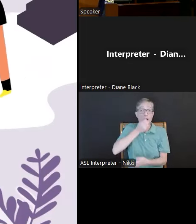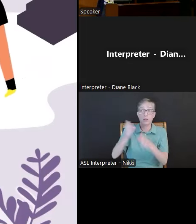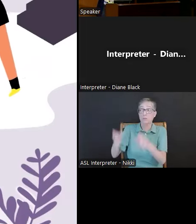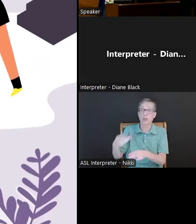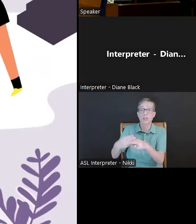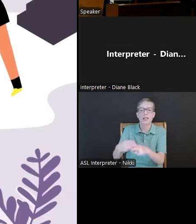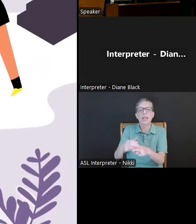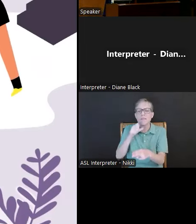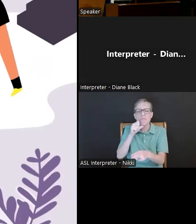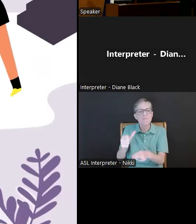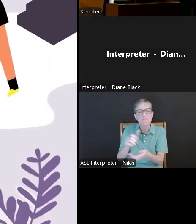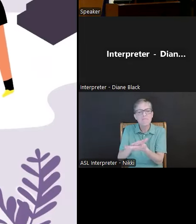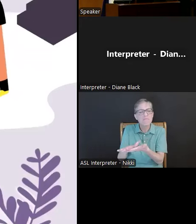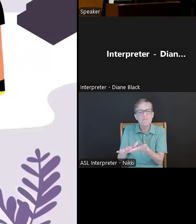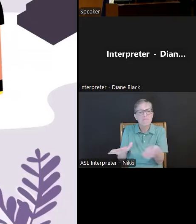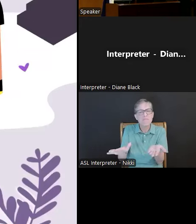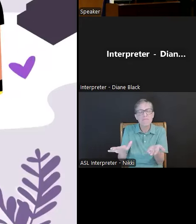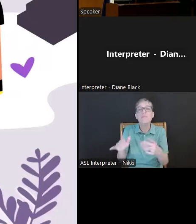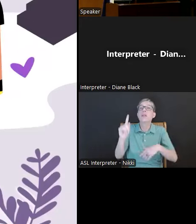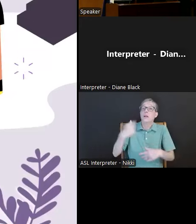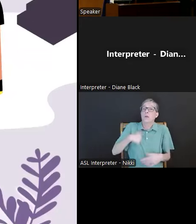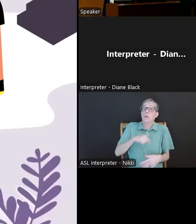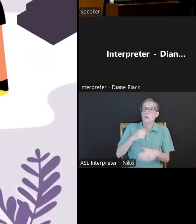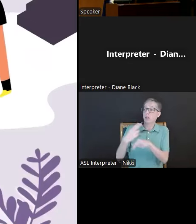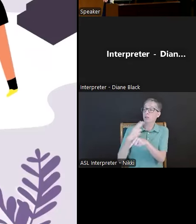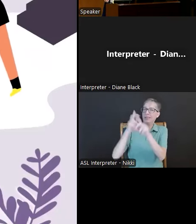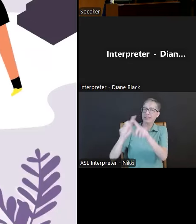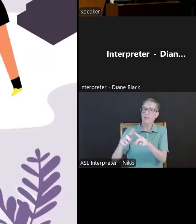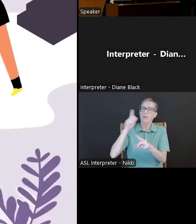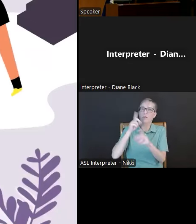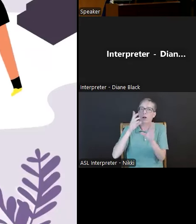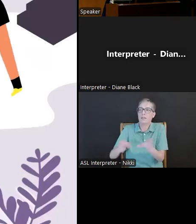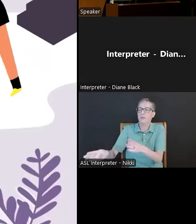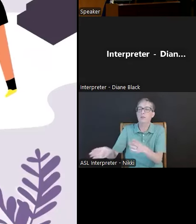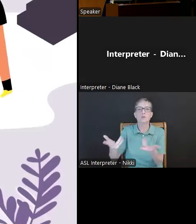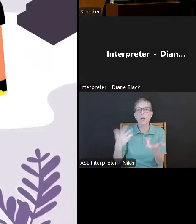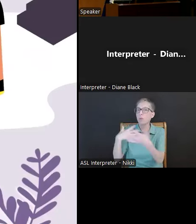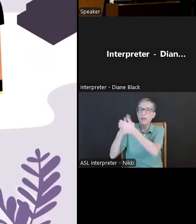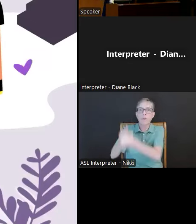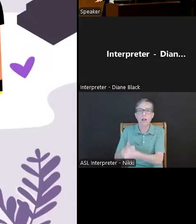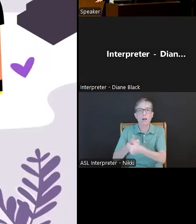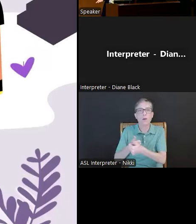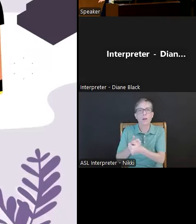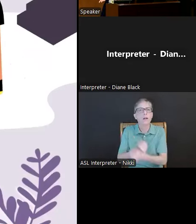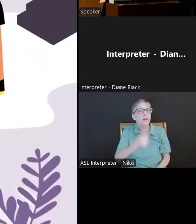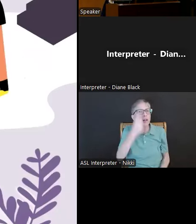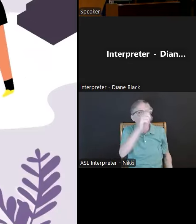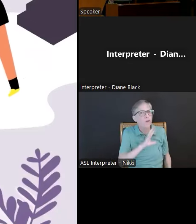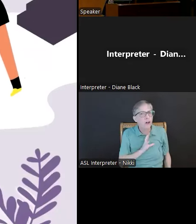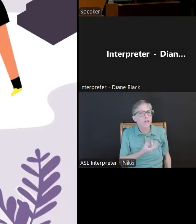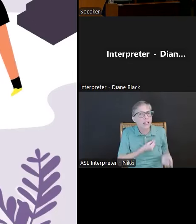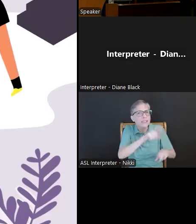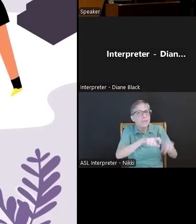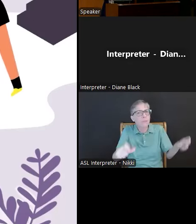where we use another name for individuals and we don't second guess it. Why do we second guess it for trans folks when it can literally save their